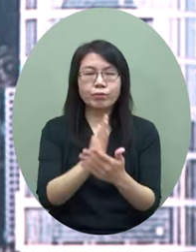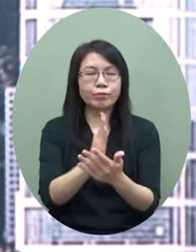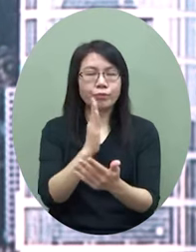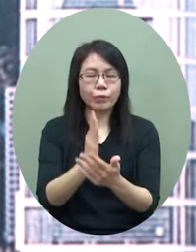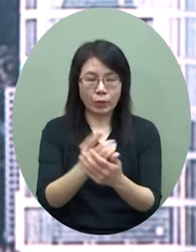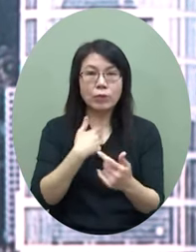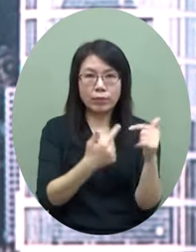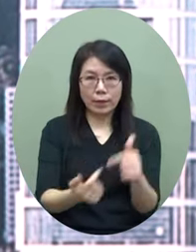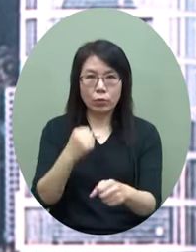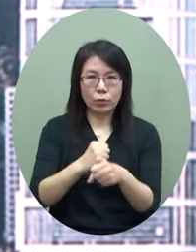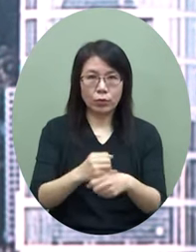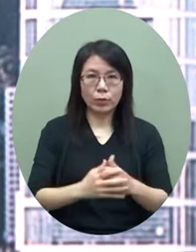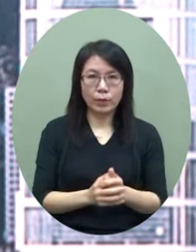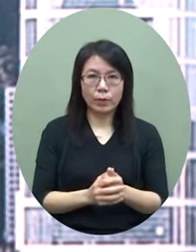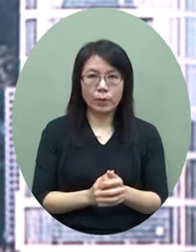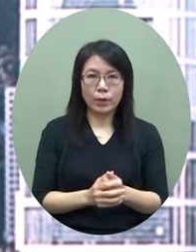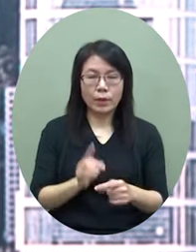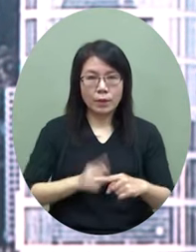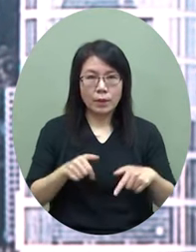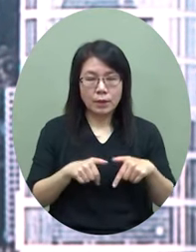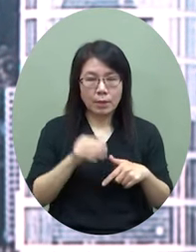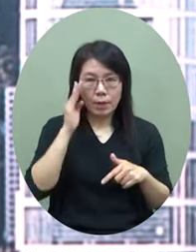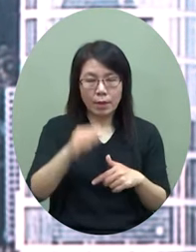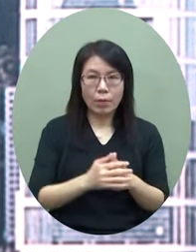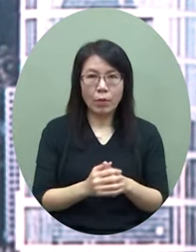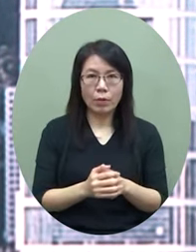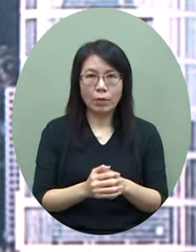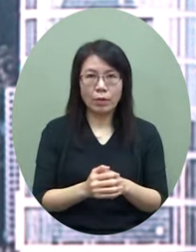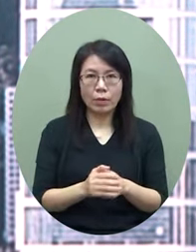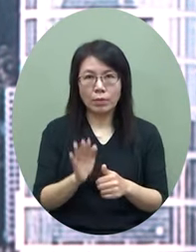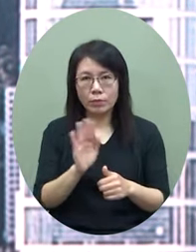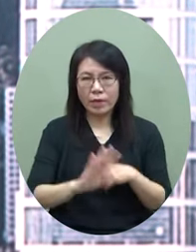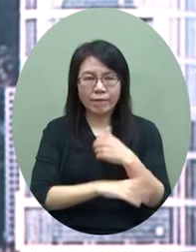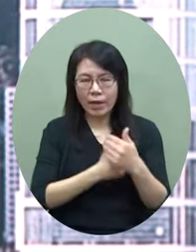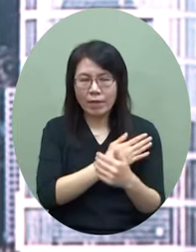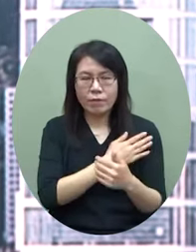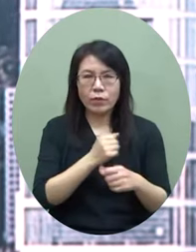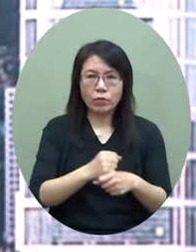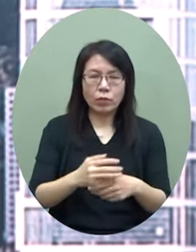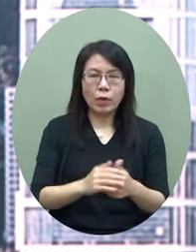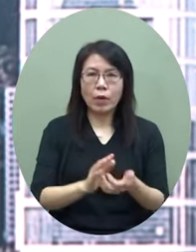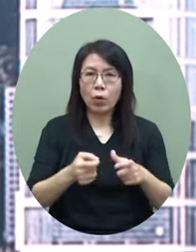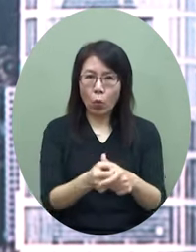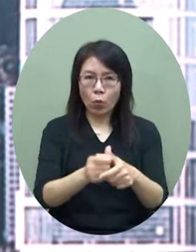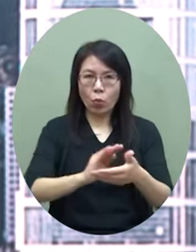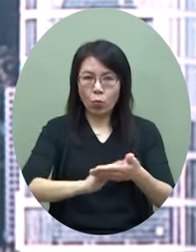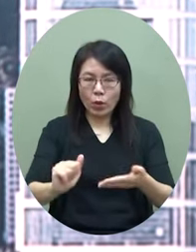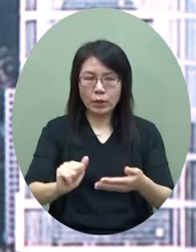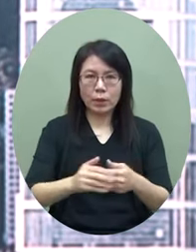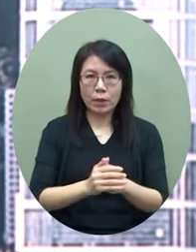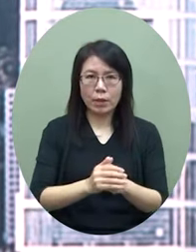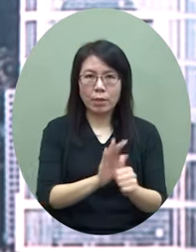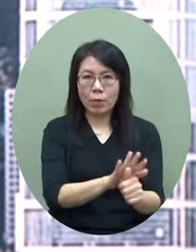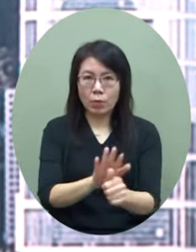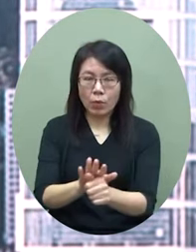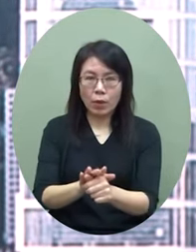I really hope thatwe don't need to talk about enforcementthis is public healththis is for the benefit of the individualsthe